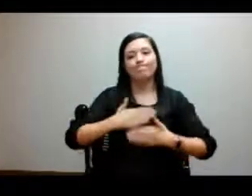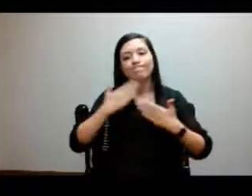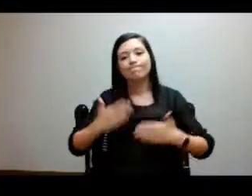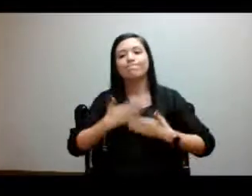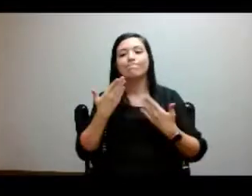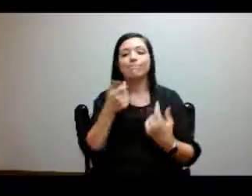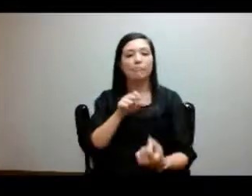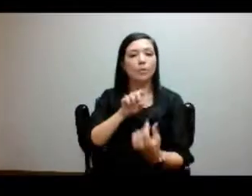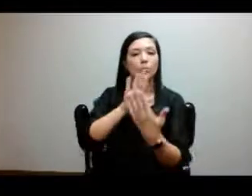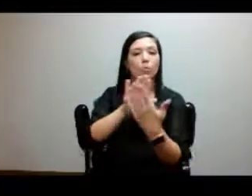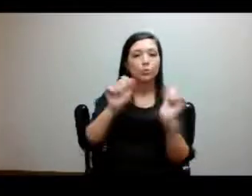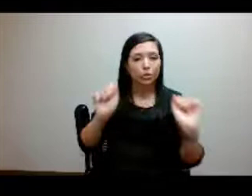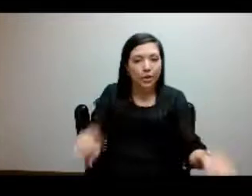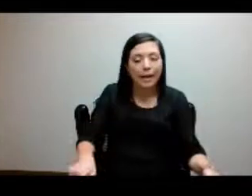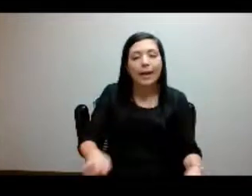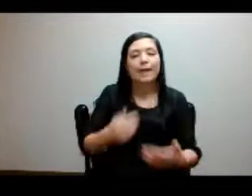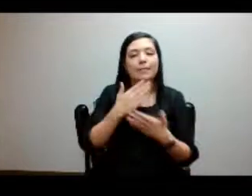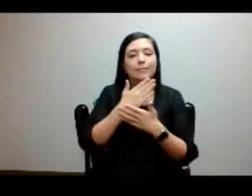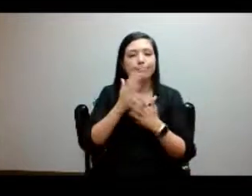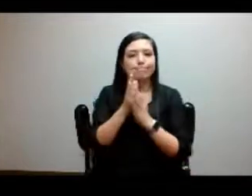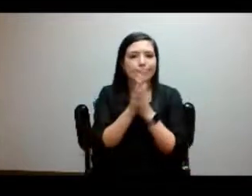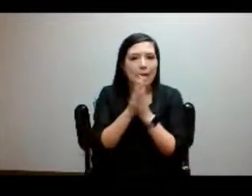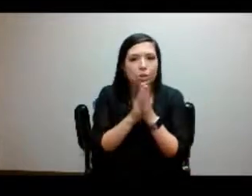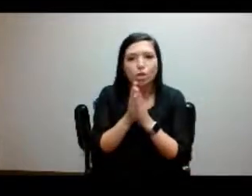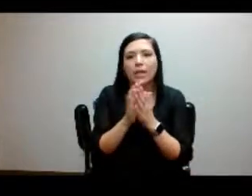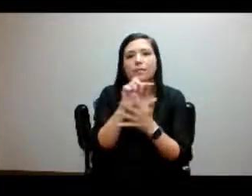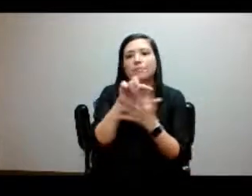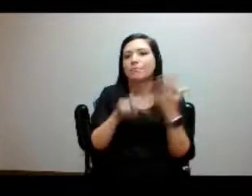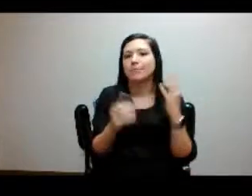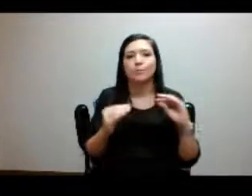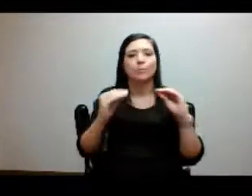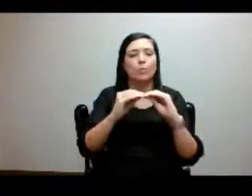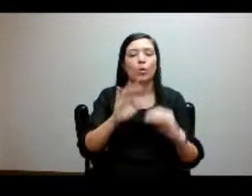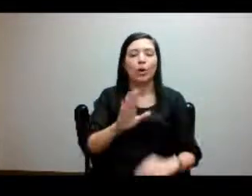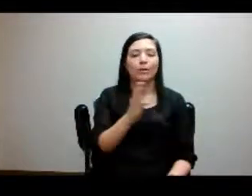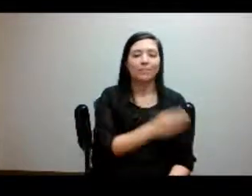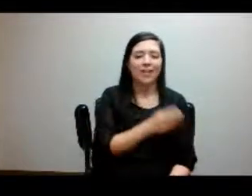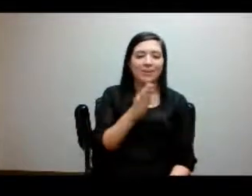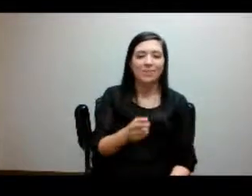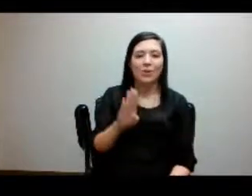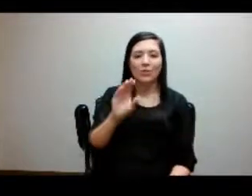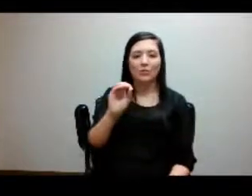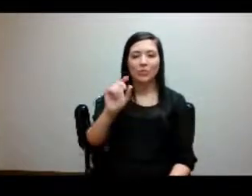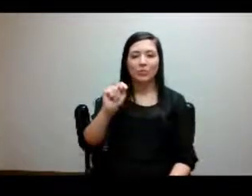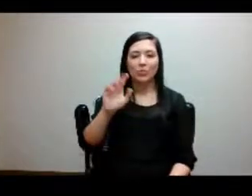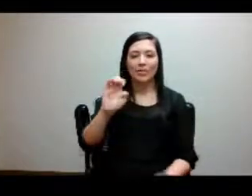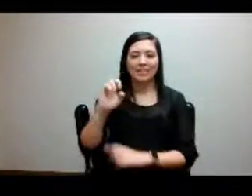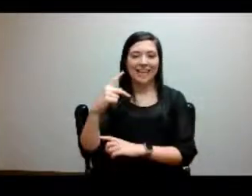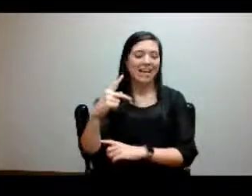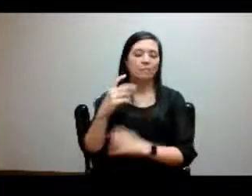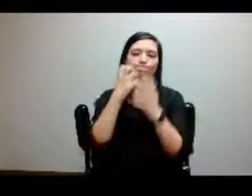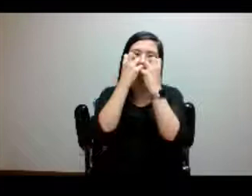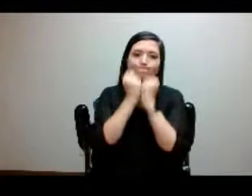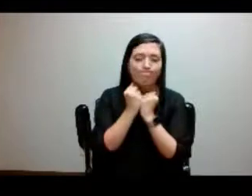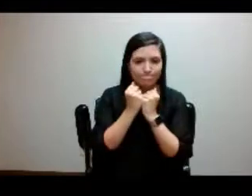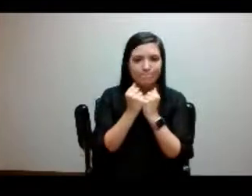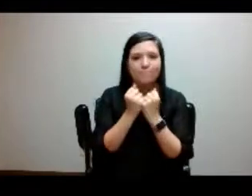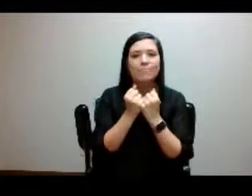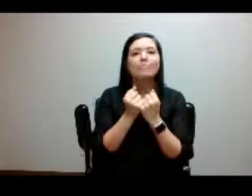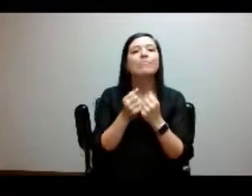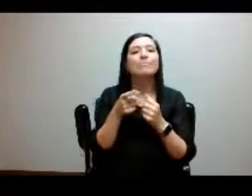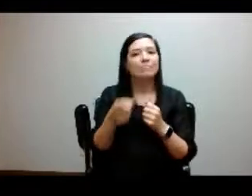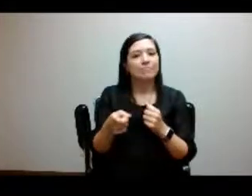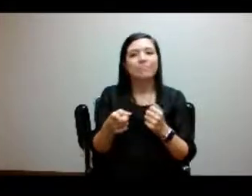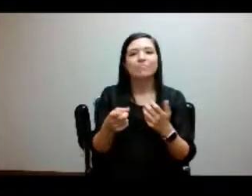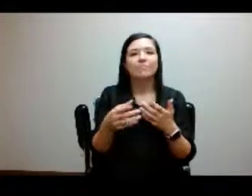approachable, passionate, and more. Her Blackboard boot camp was highly valuable to faculty, and she led the